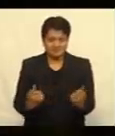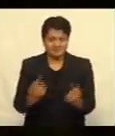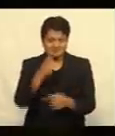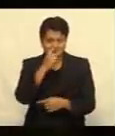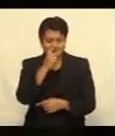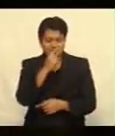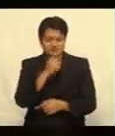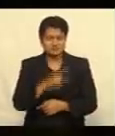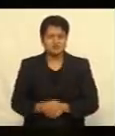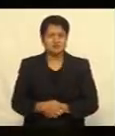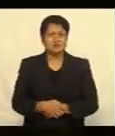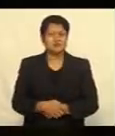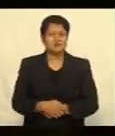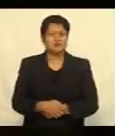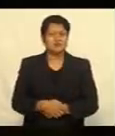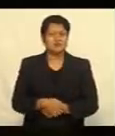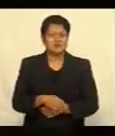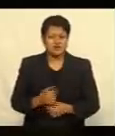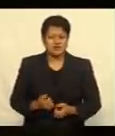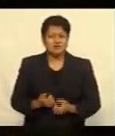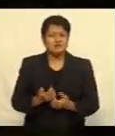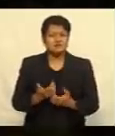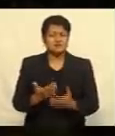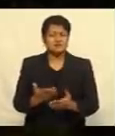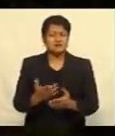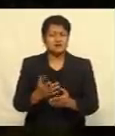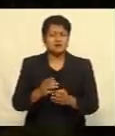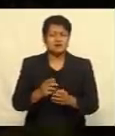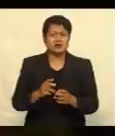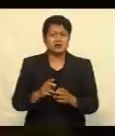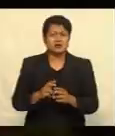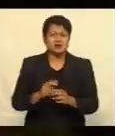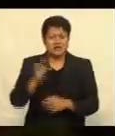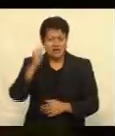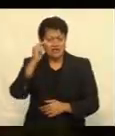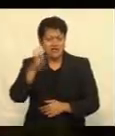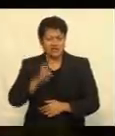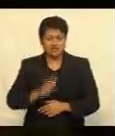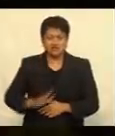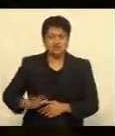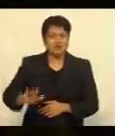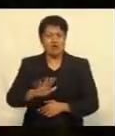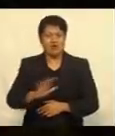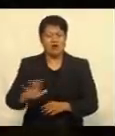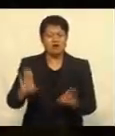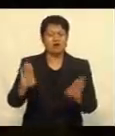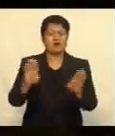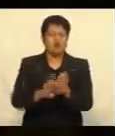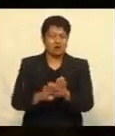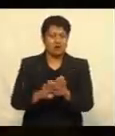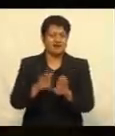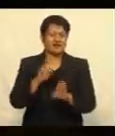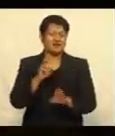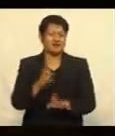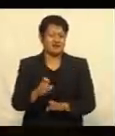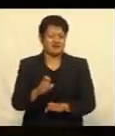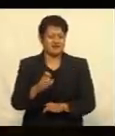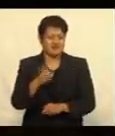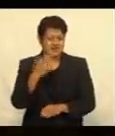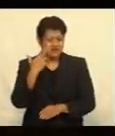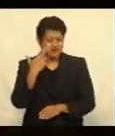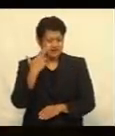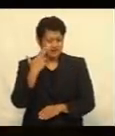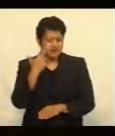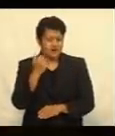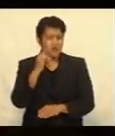consideration will only be given for a nationwide lockdown if the ministry reaches a critical stage where they identify a person and